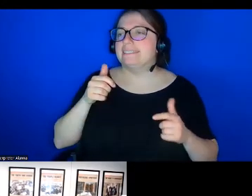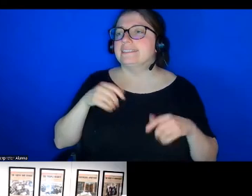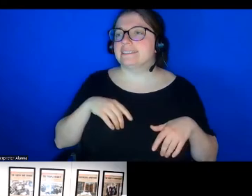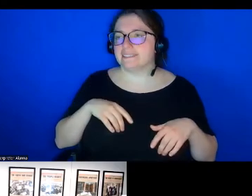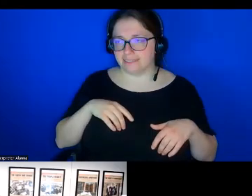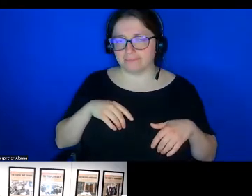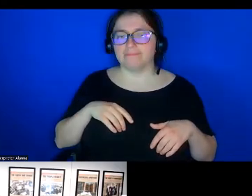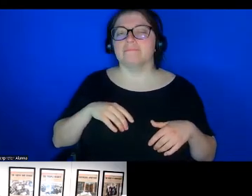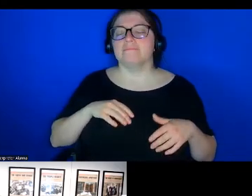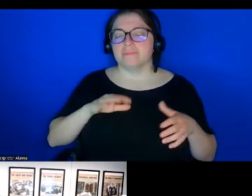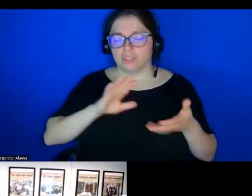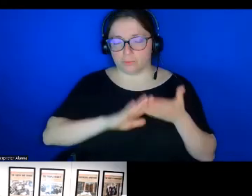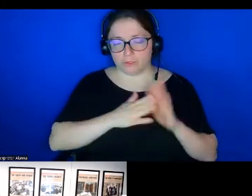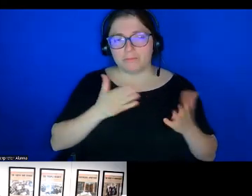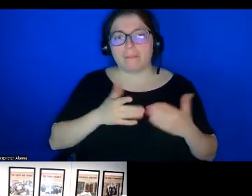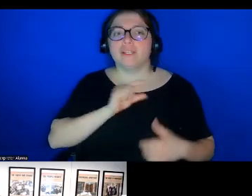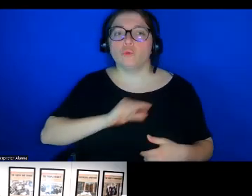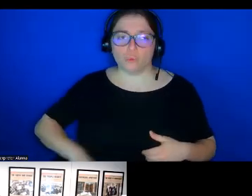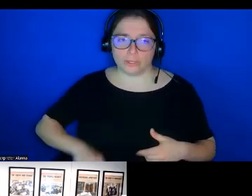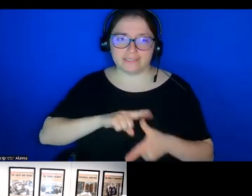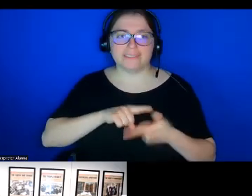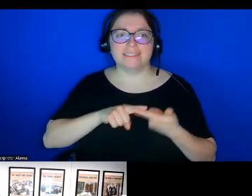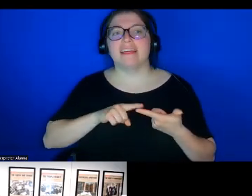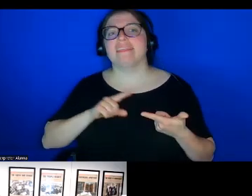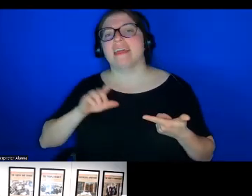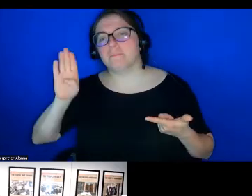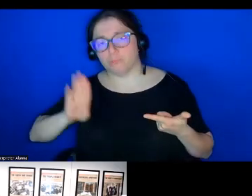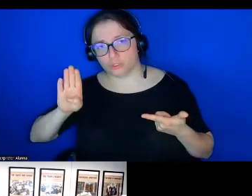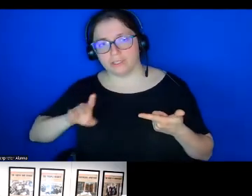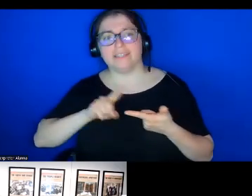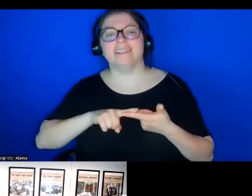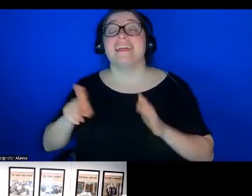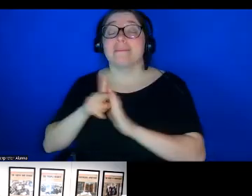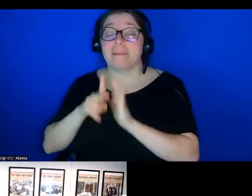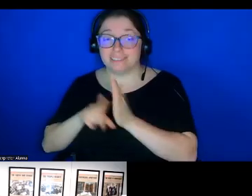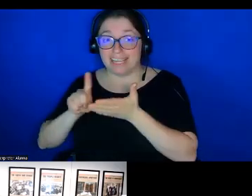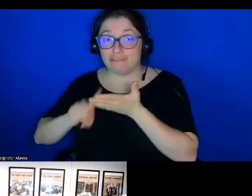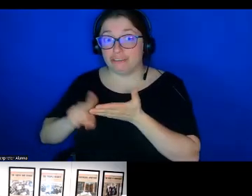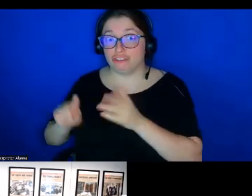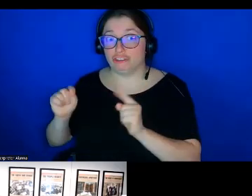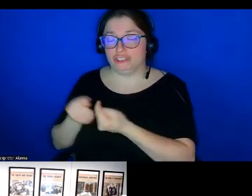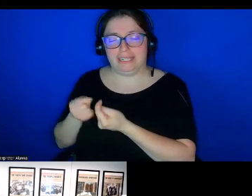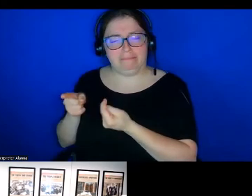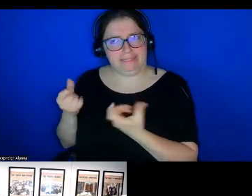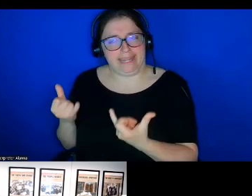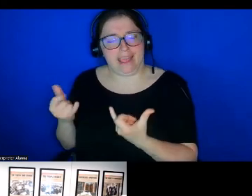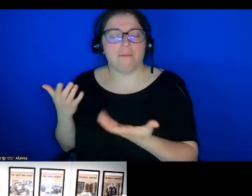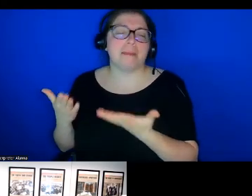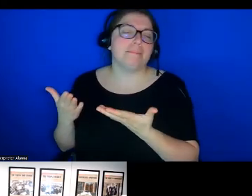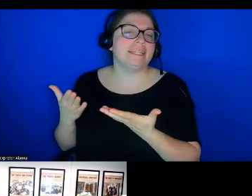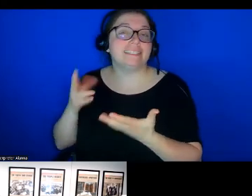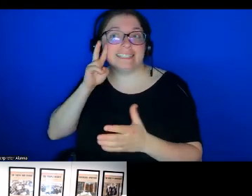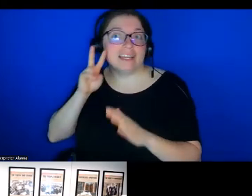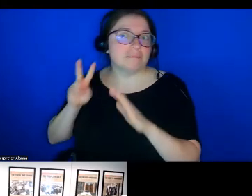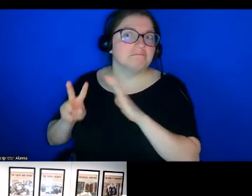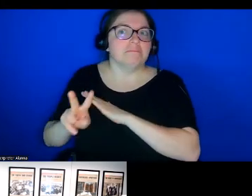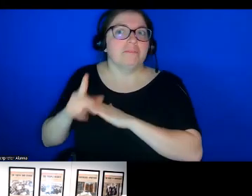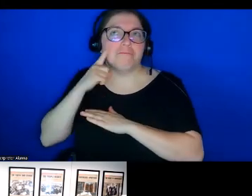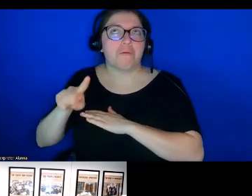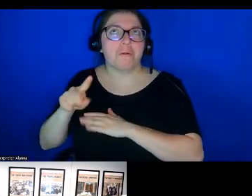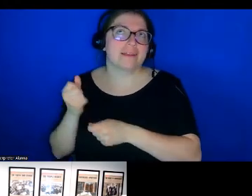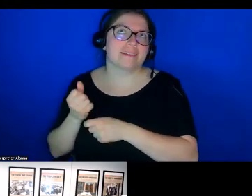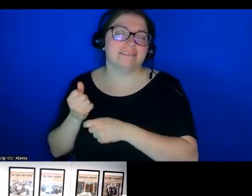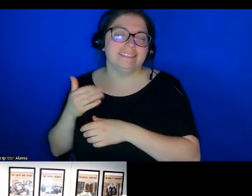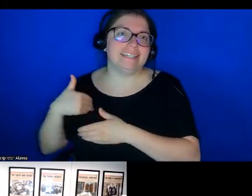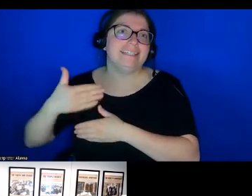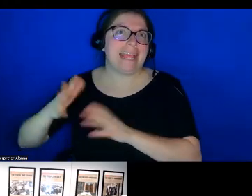queens followed by brooklyn i will say our policy and research team now and perhaps this is a preview for our next meeting where we're going to talk about our